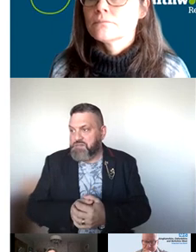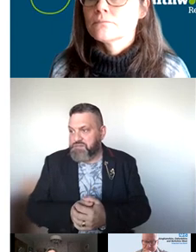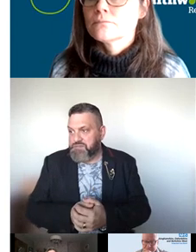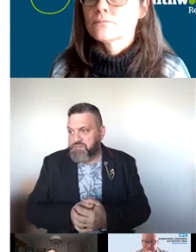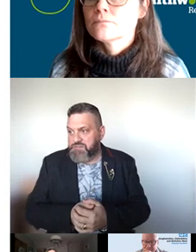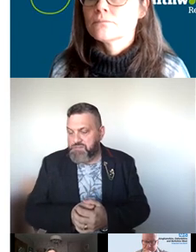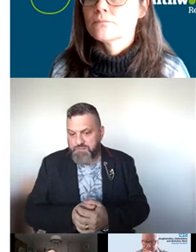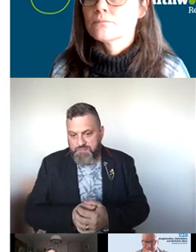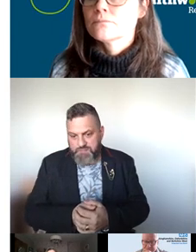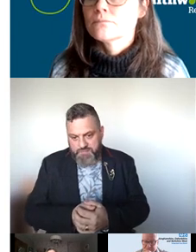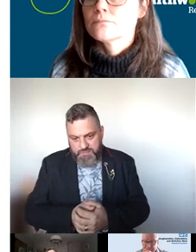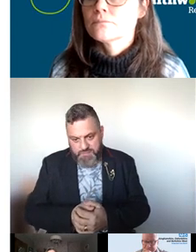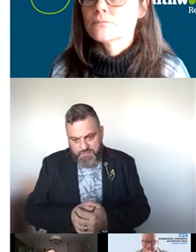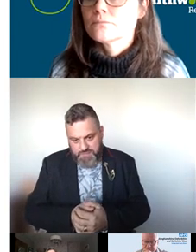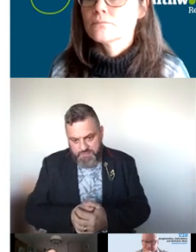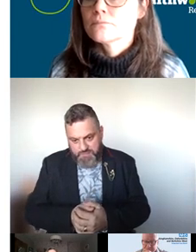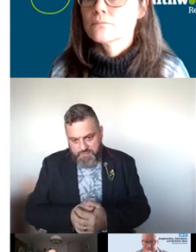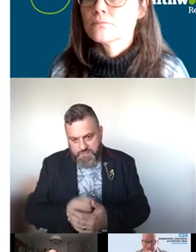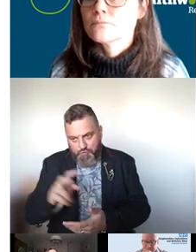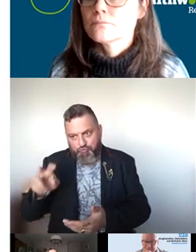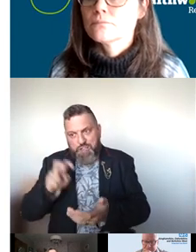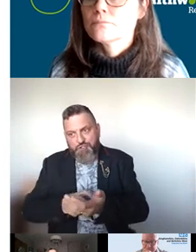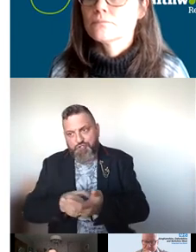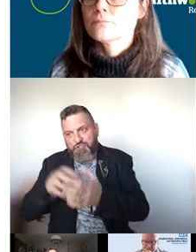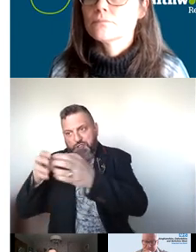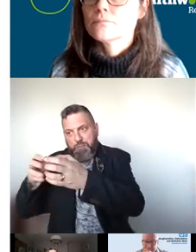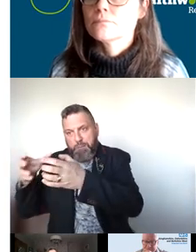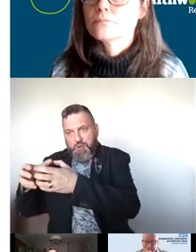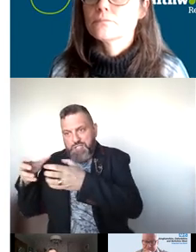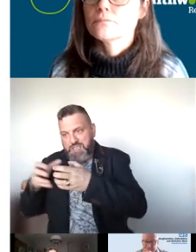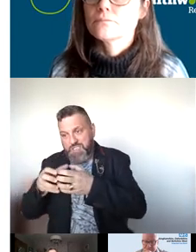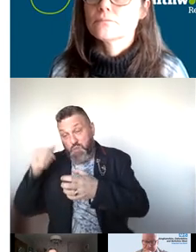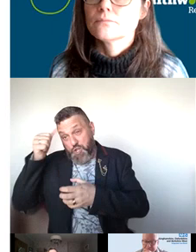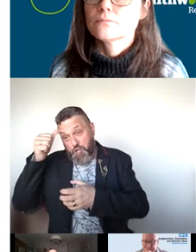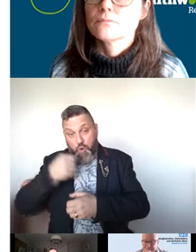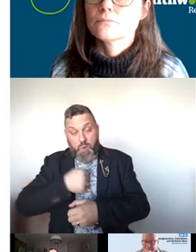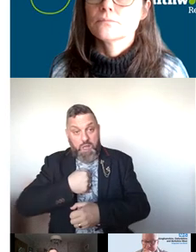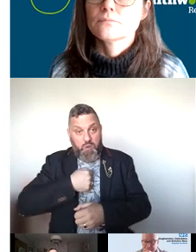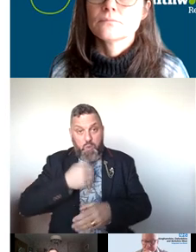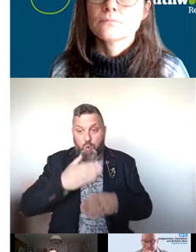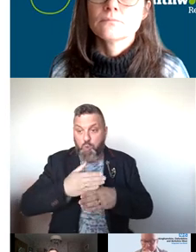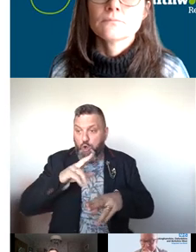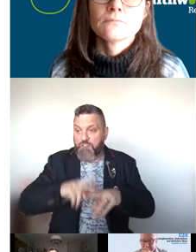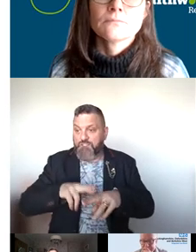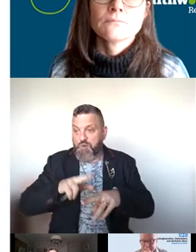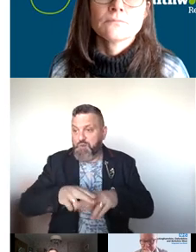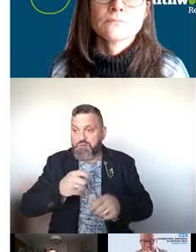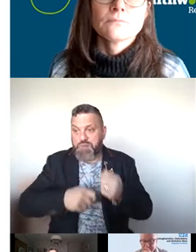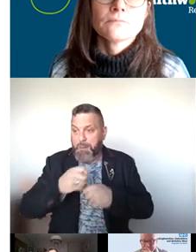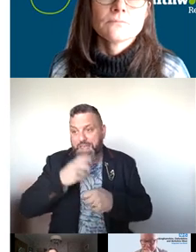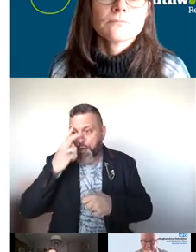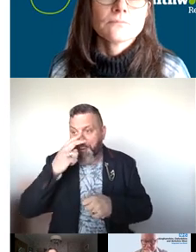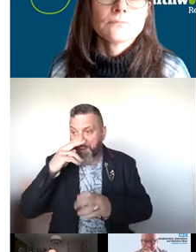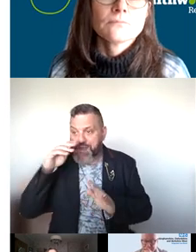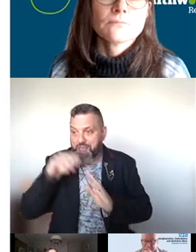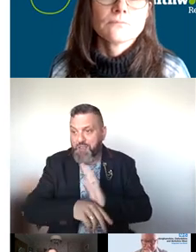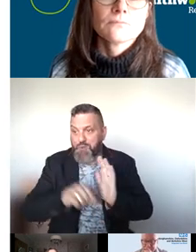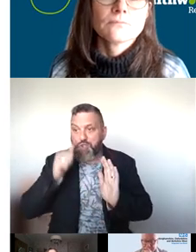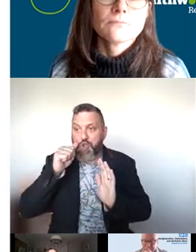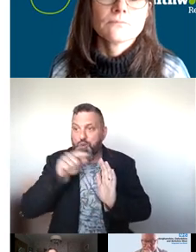going on by the registration bodies. We know that we have an ageing workforce. We also know that these highly